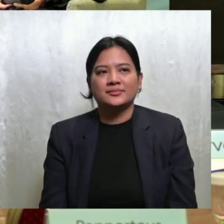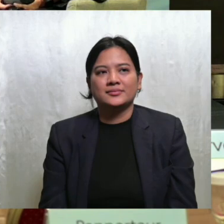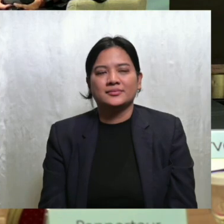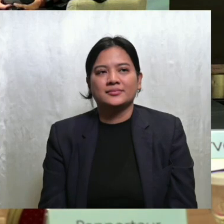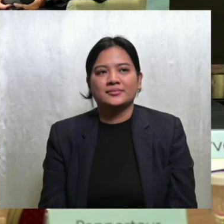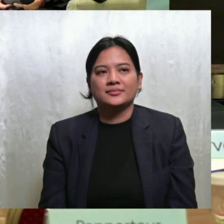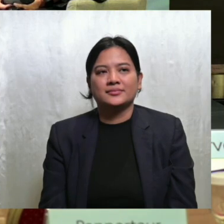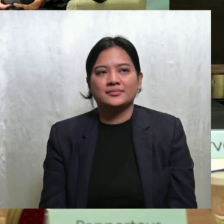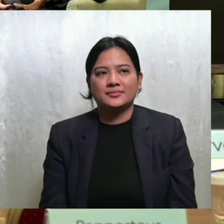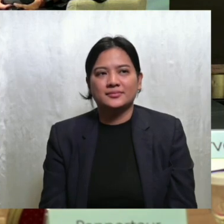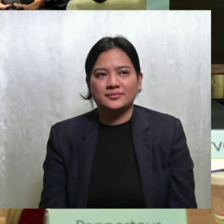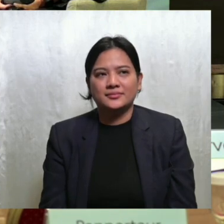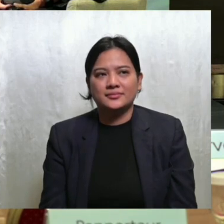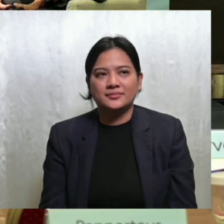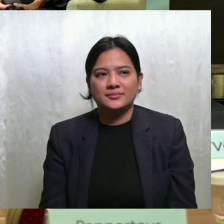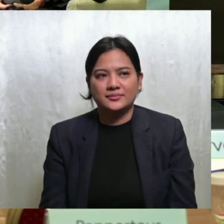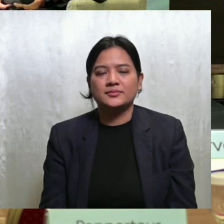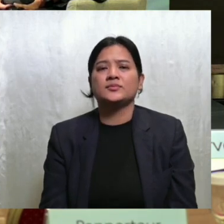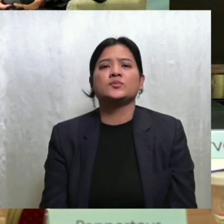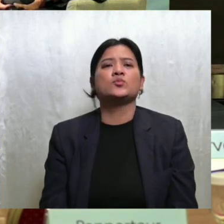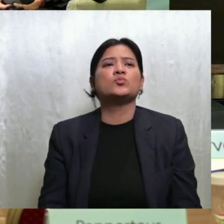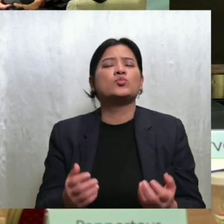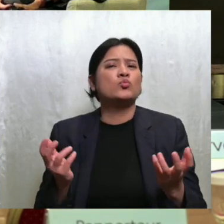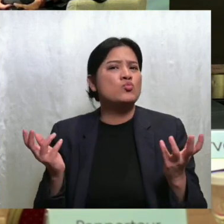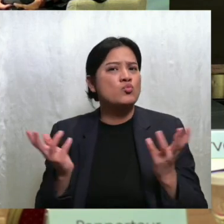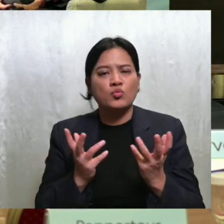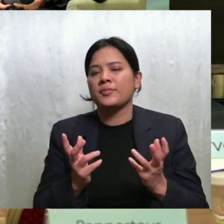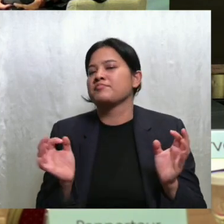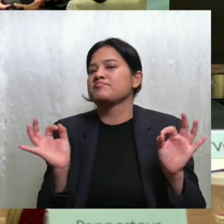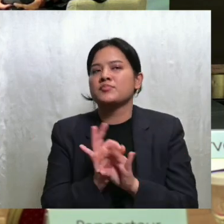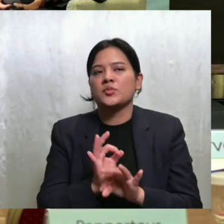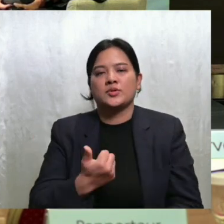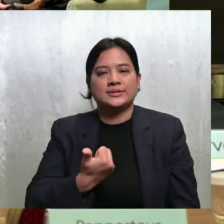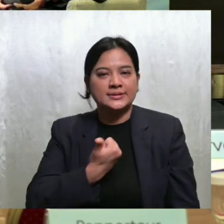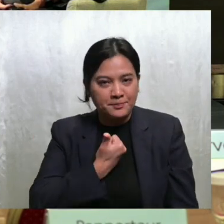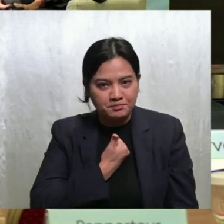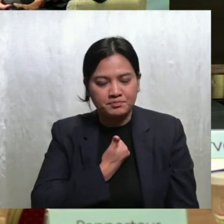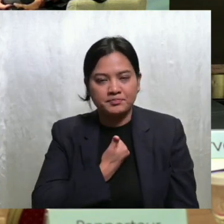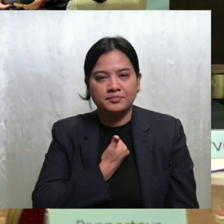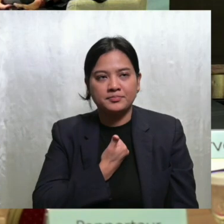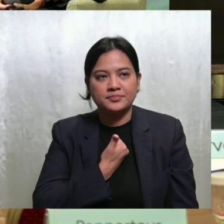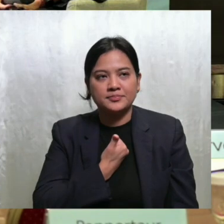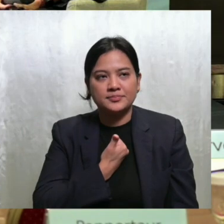tech de-influencers because we're a little hesitant. We work in very low resource